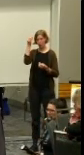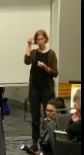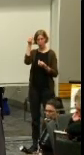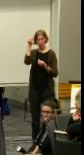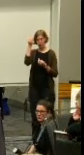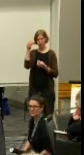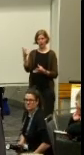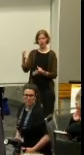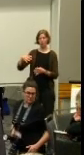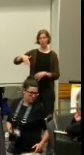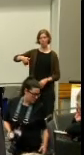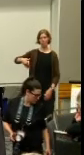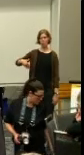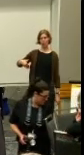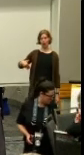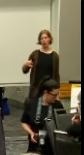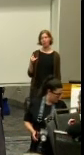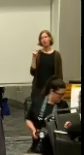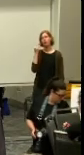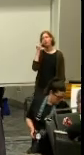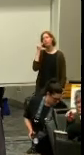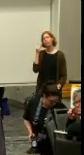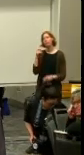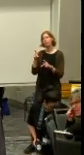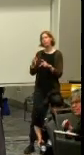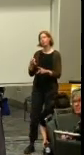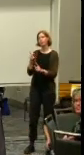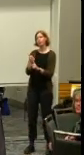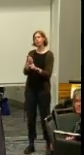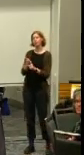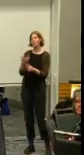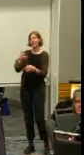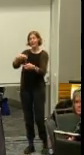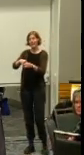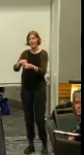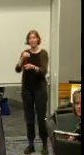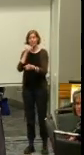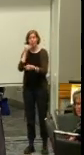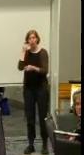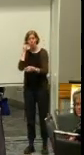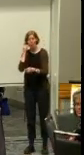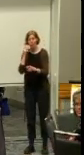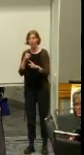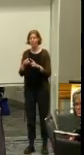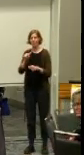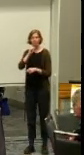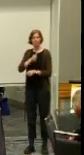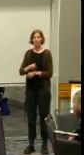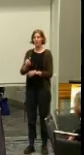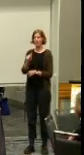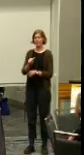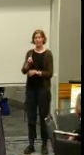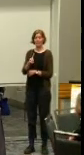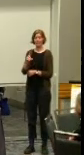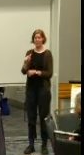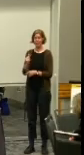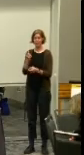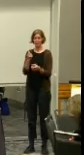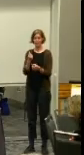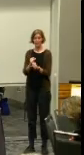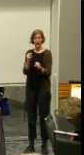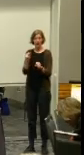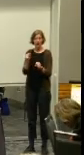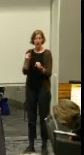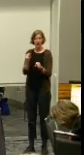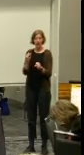that if somebody is in a home that they're not ADA safe, or down the road they no longer have their